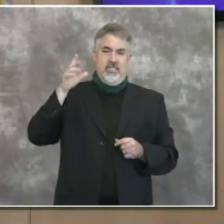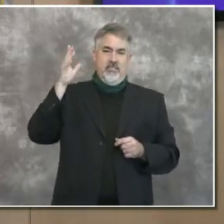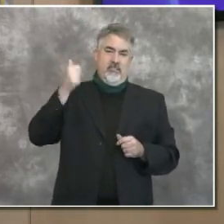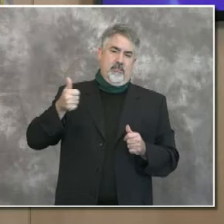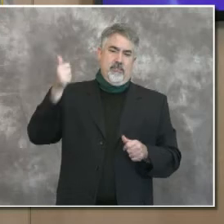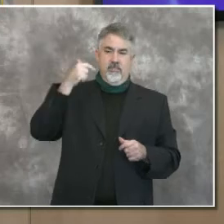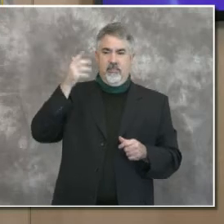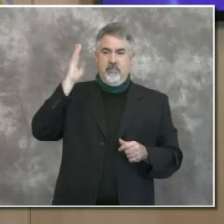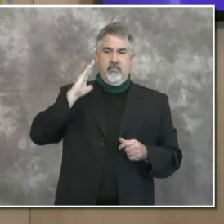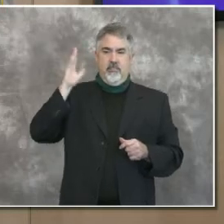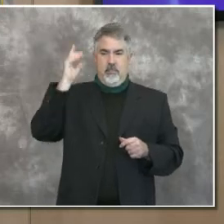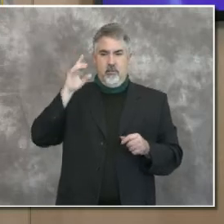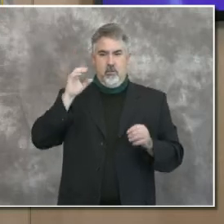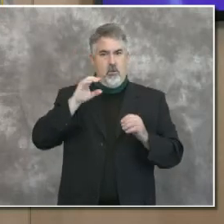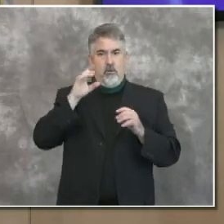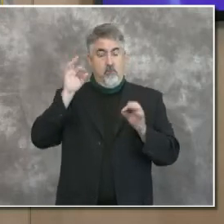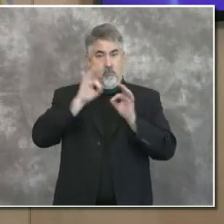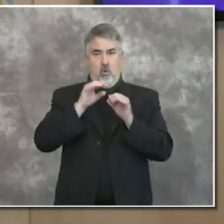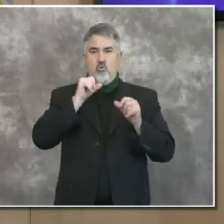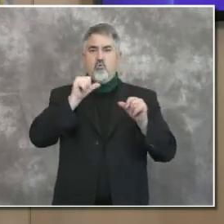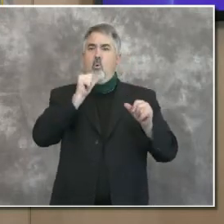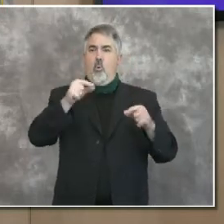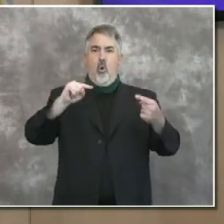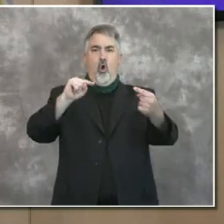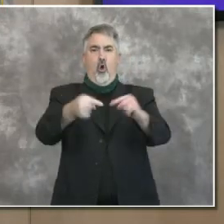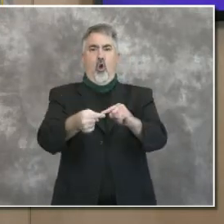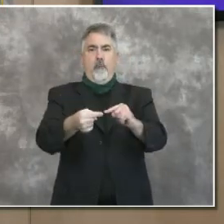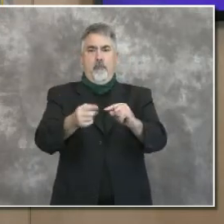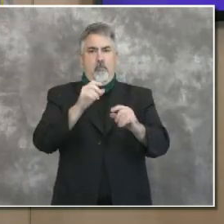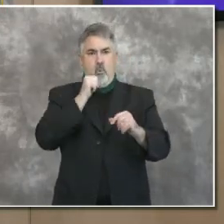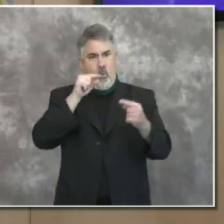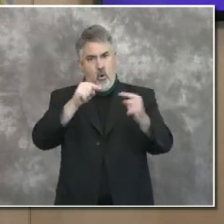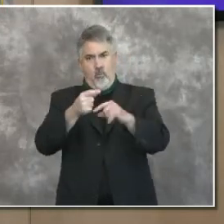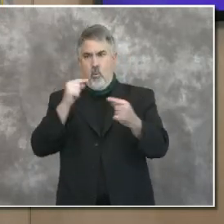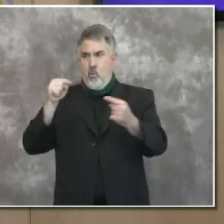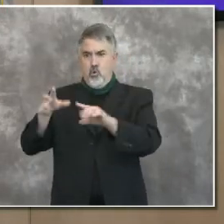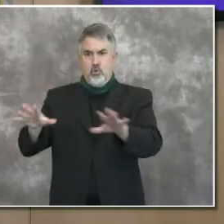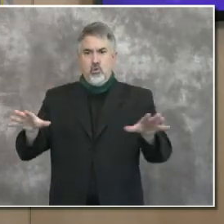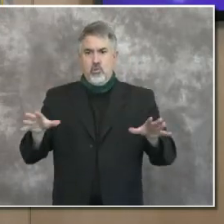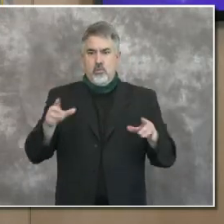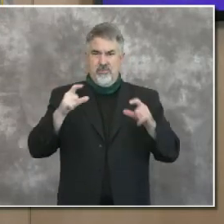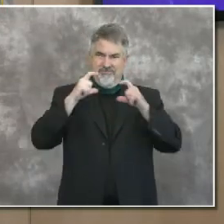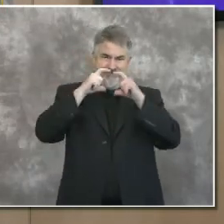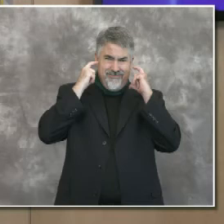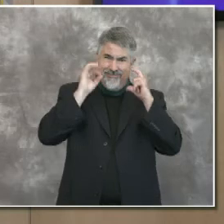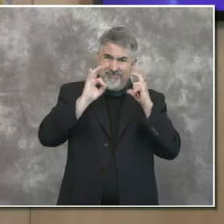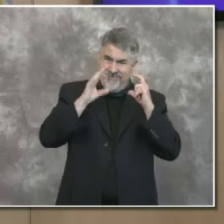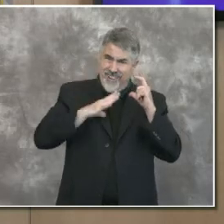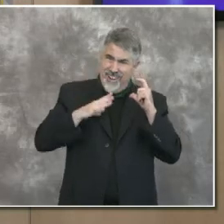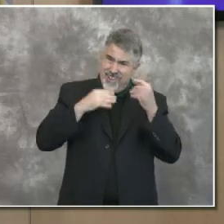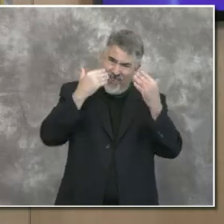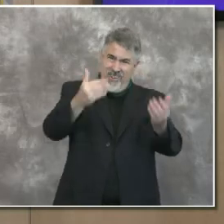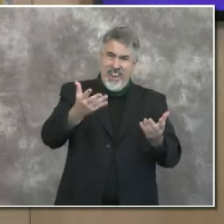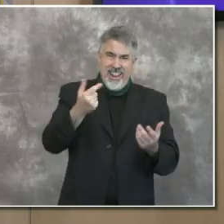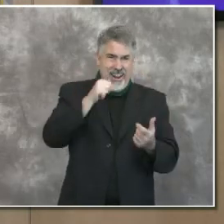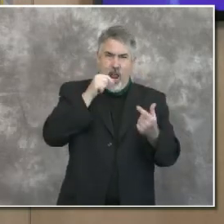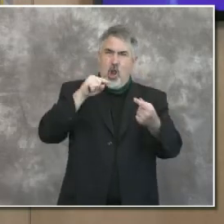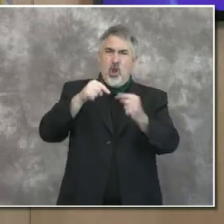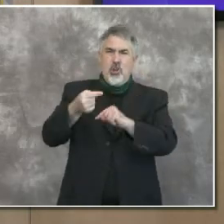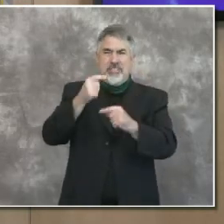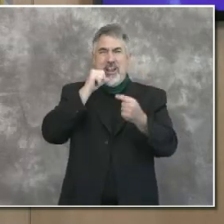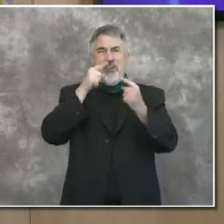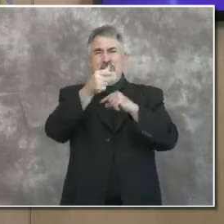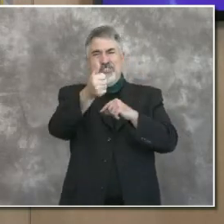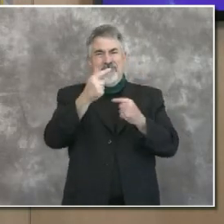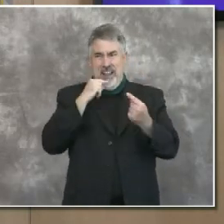in wearing a mask. So why don't we just do it? And then lastly, from the heart,